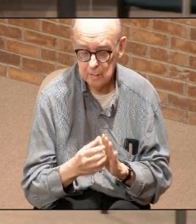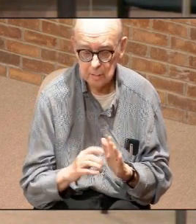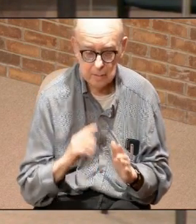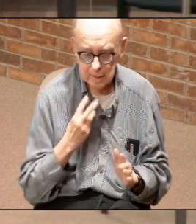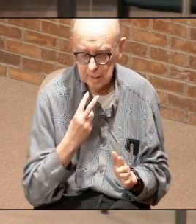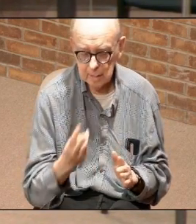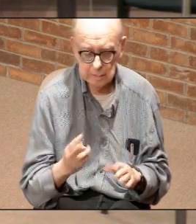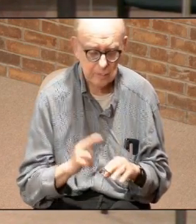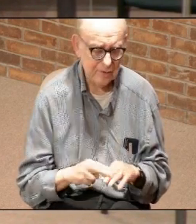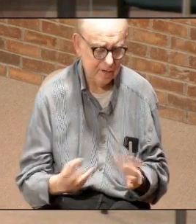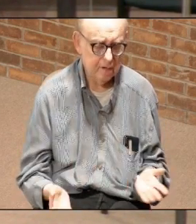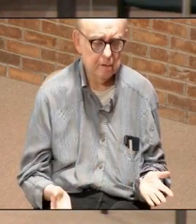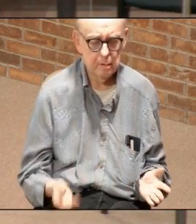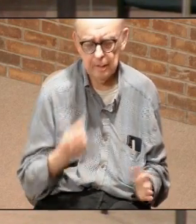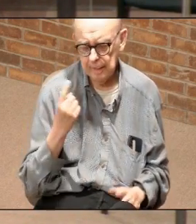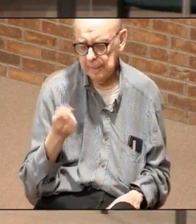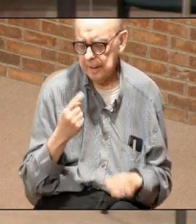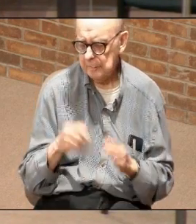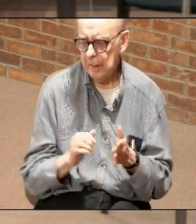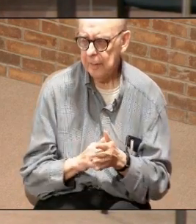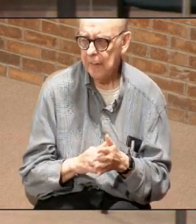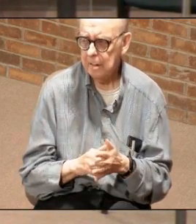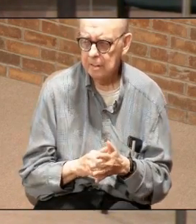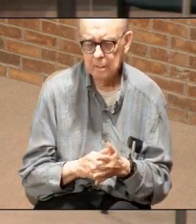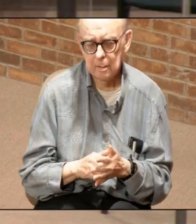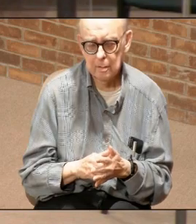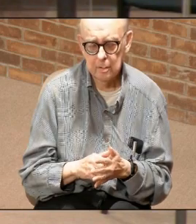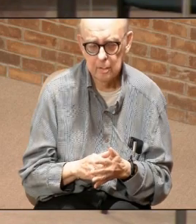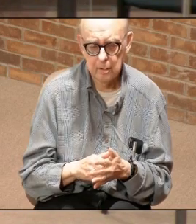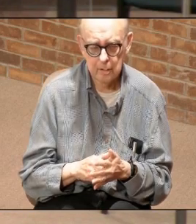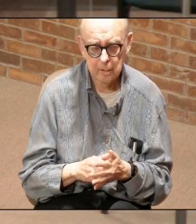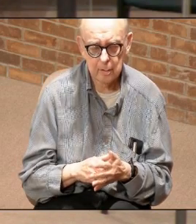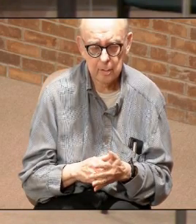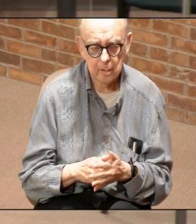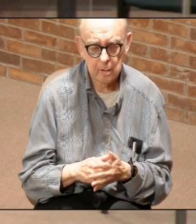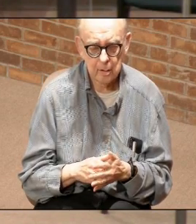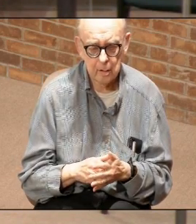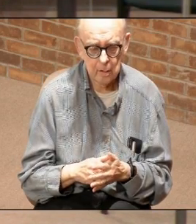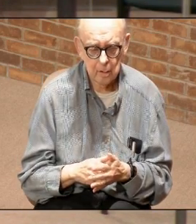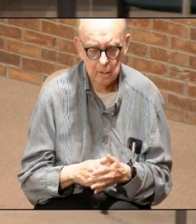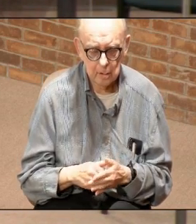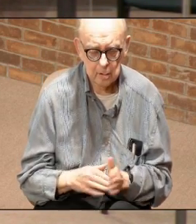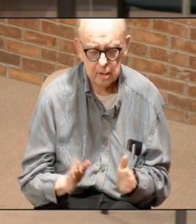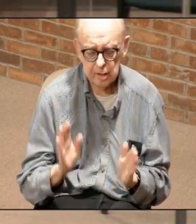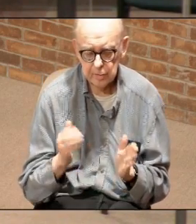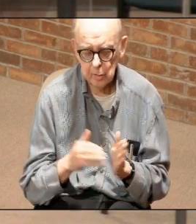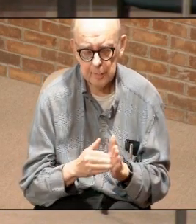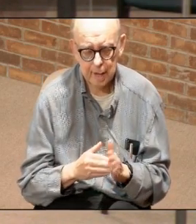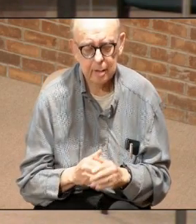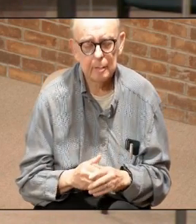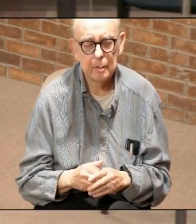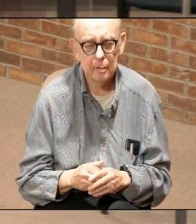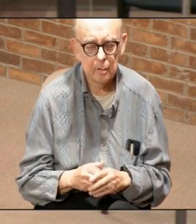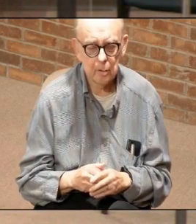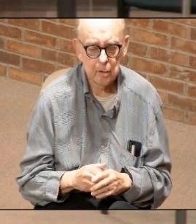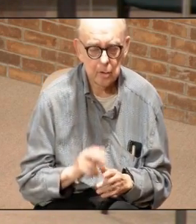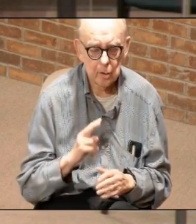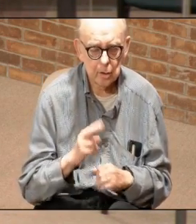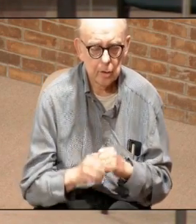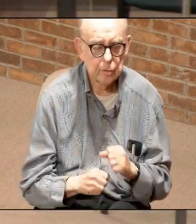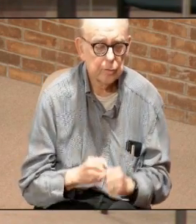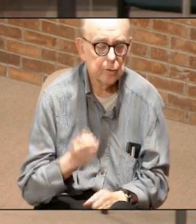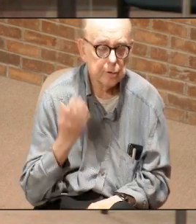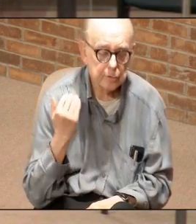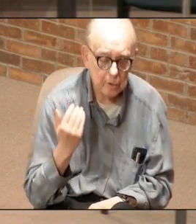We're sitting here and you're thinking about it. And let's just go back 2 years ago.